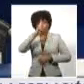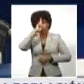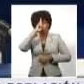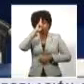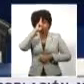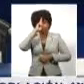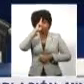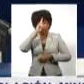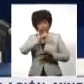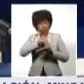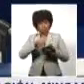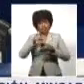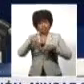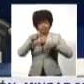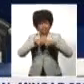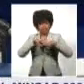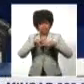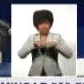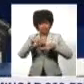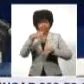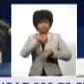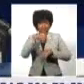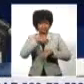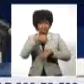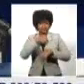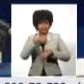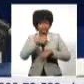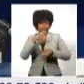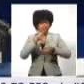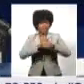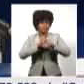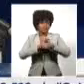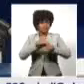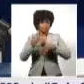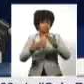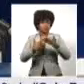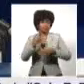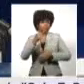Municipality, who died at the Salvador Allende Hospital